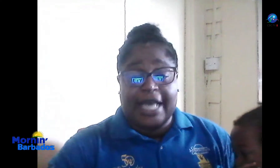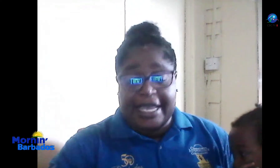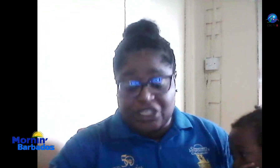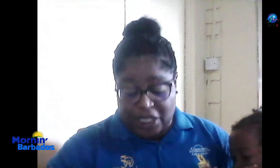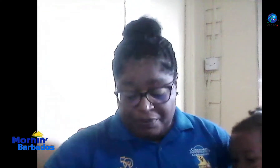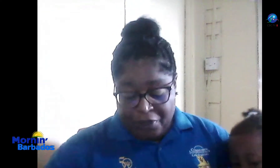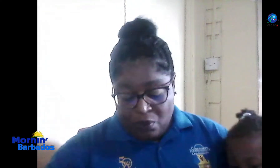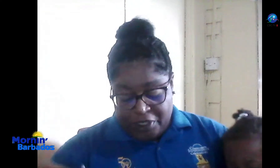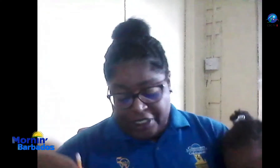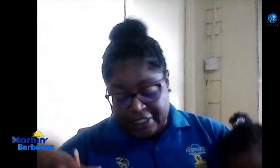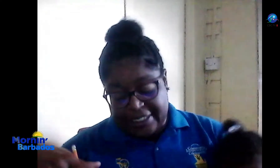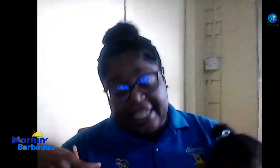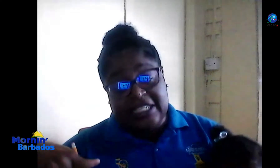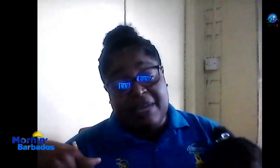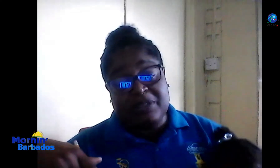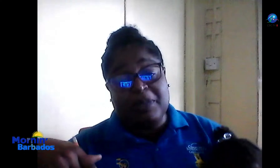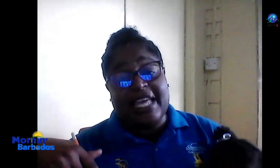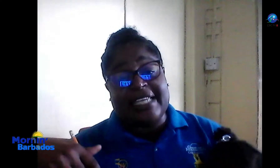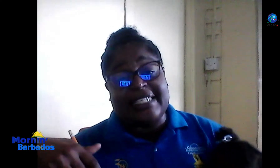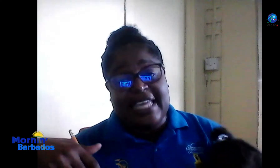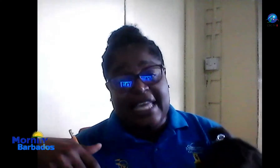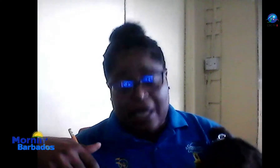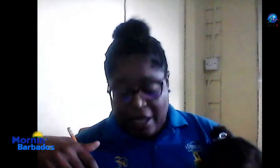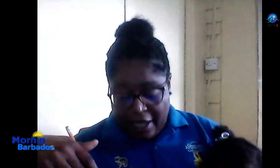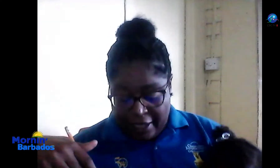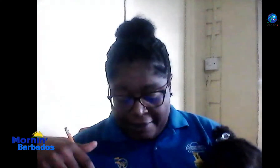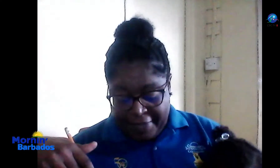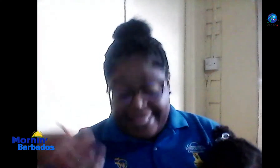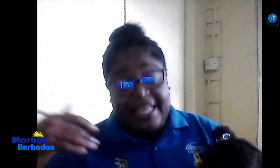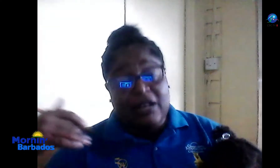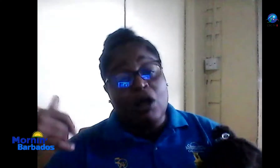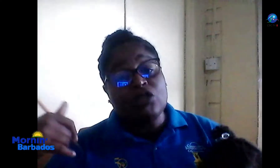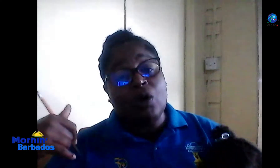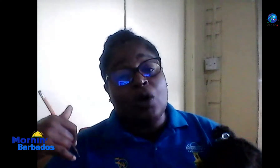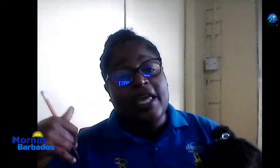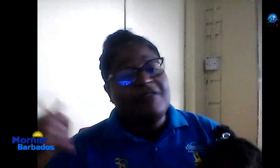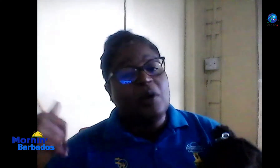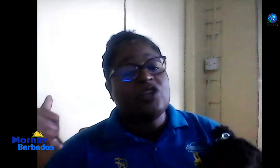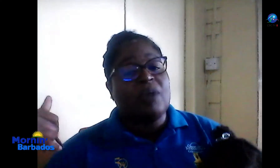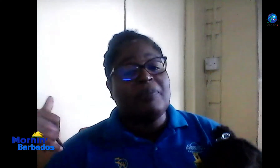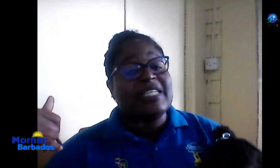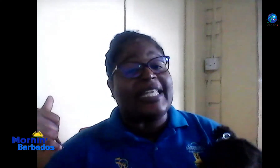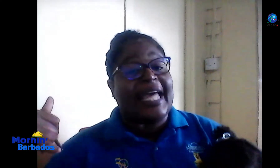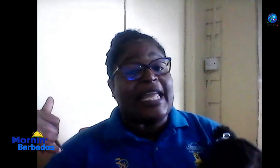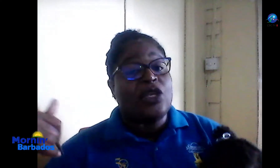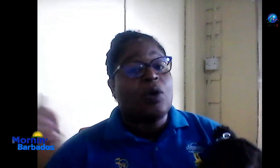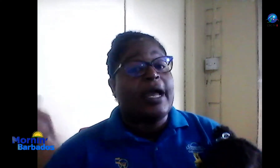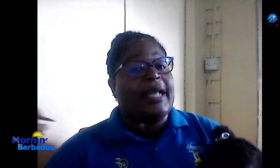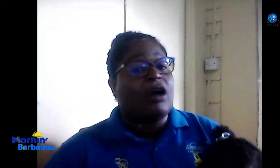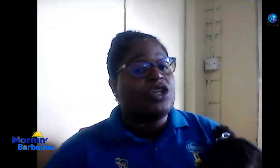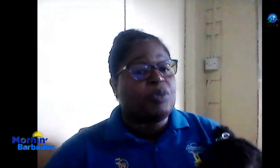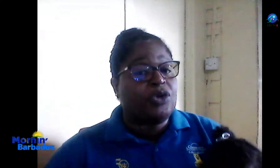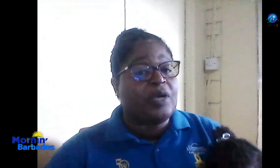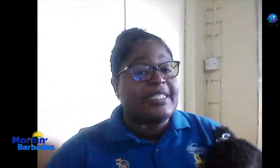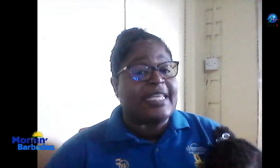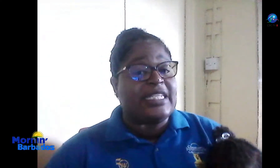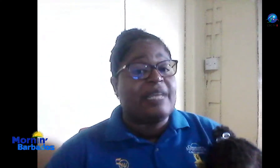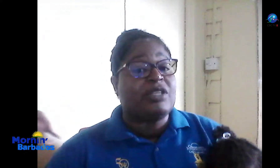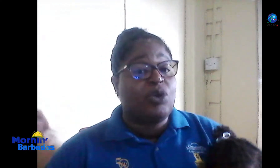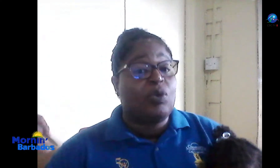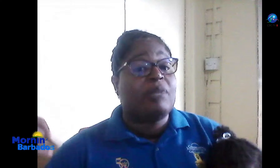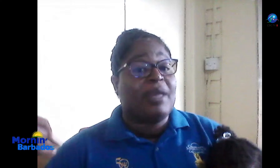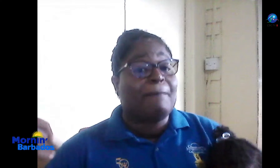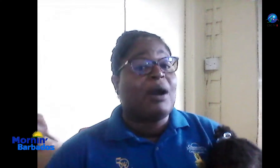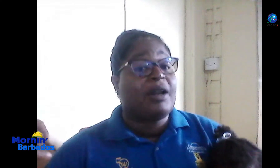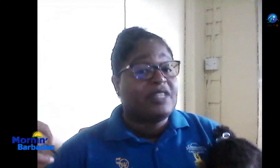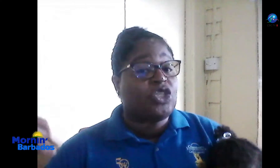us out on IG, which is St. James PIC. And then also, if you want to drop us a line, you are an entrepreneur in St.